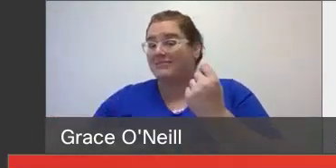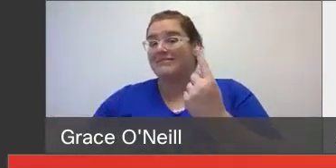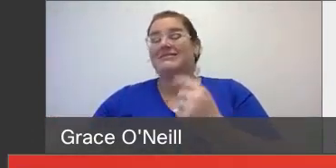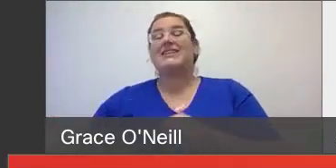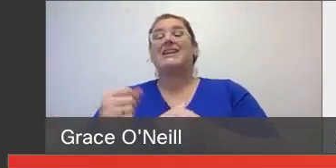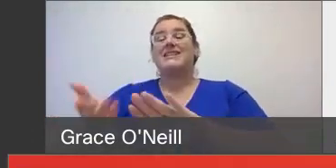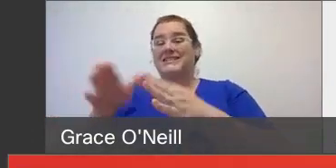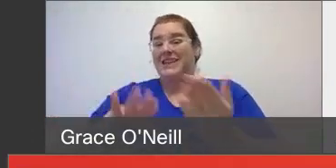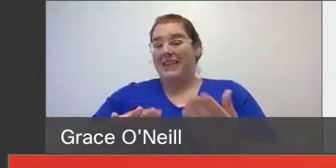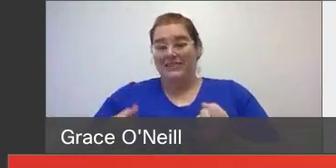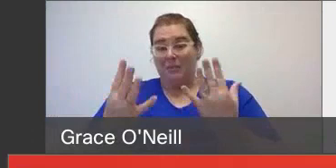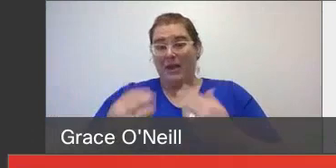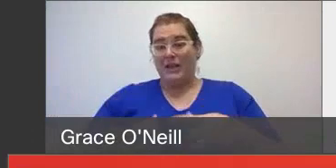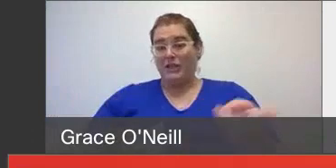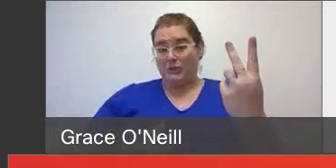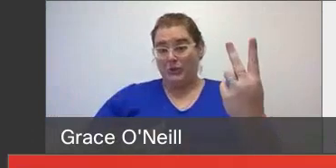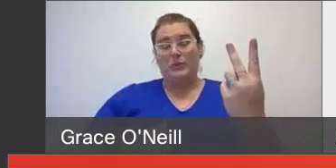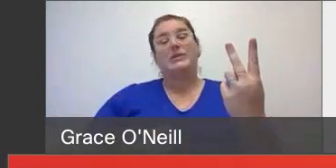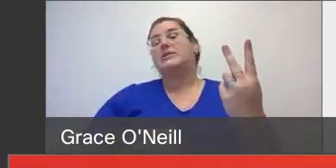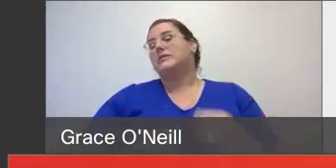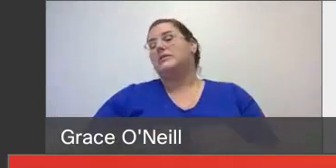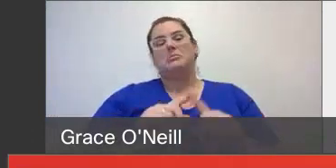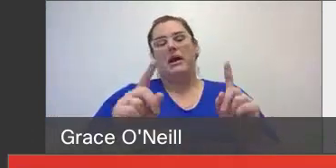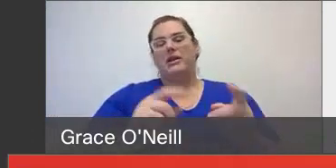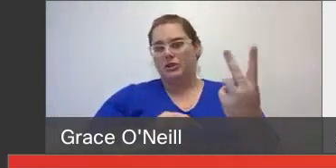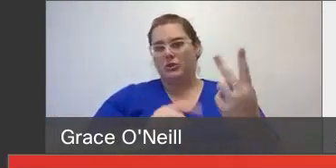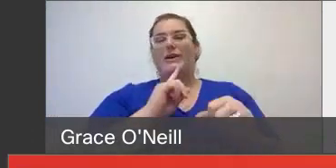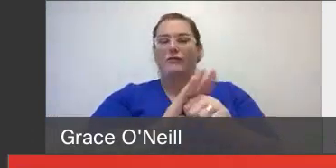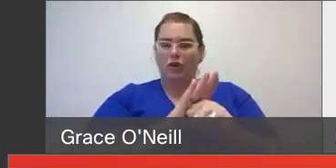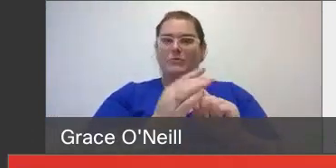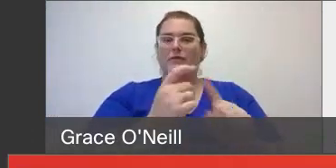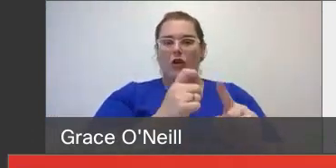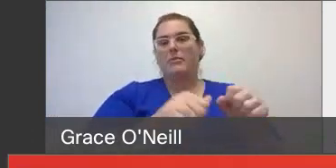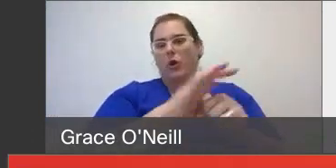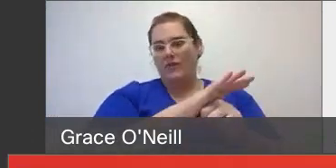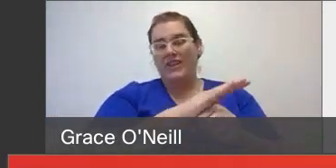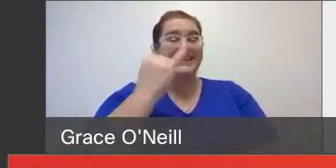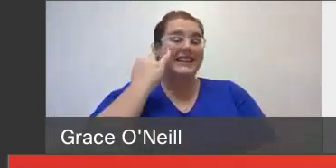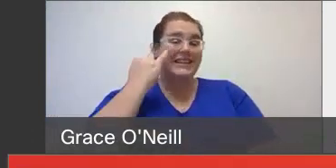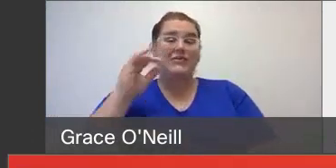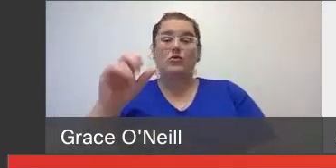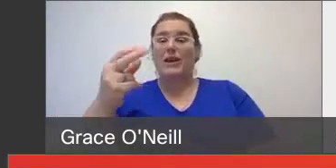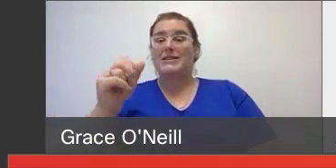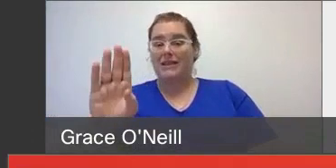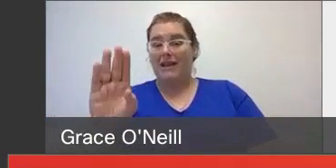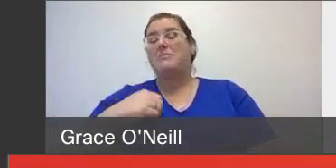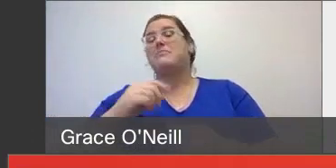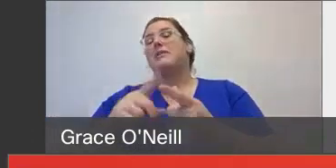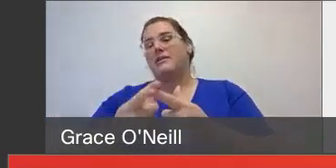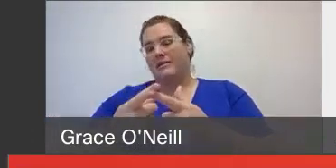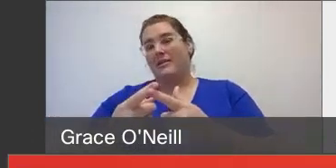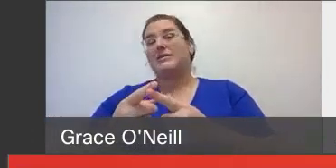COVID deaths. So of people in residential habilitation who had COVID and had a confirmed COVID death, it would be